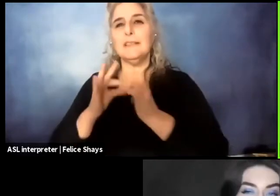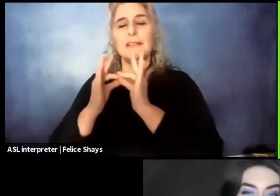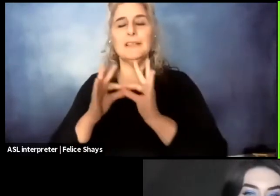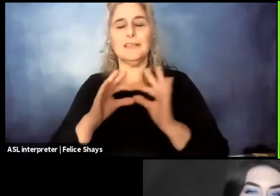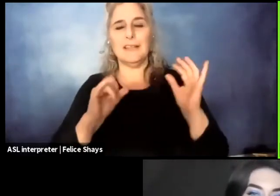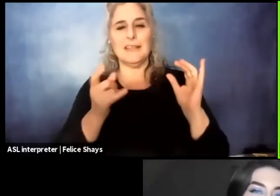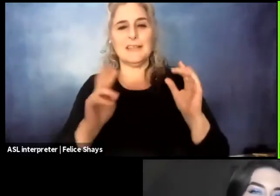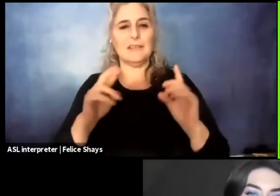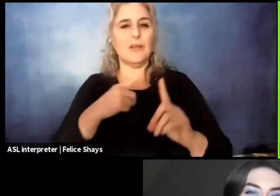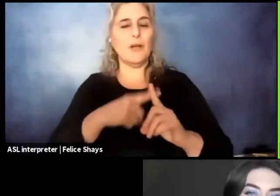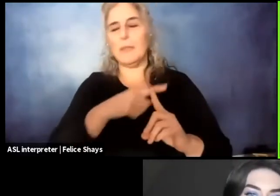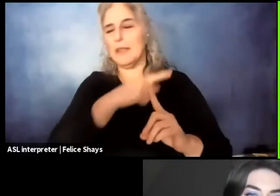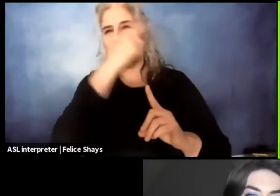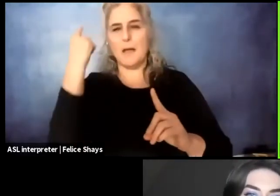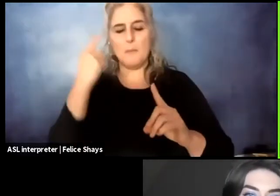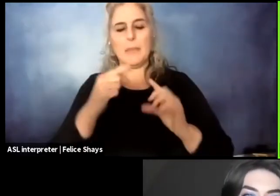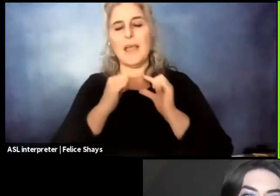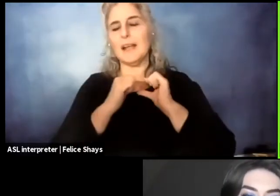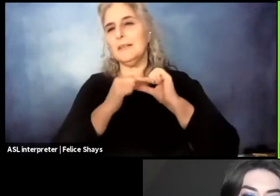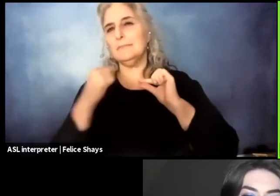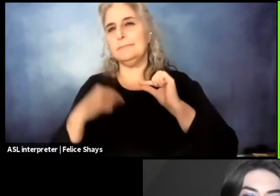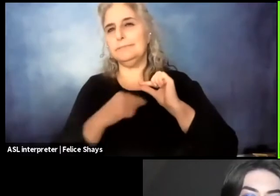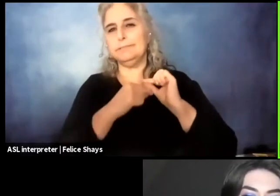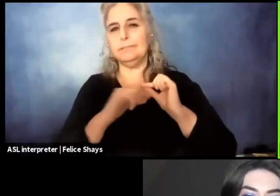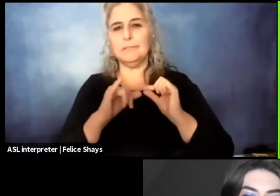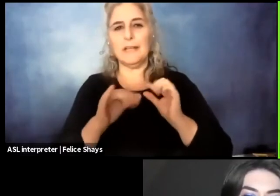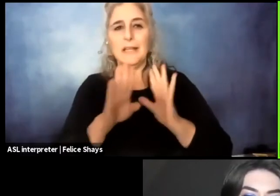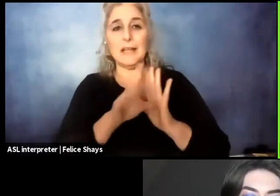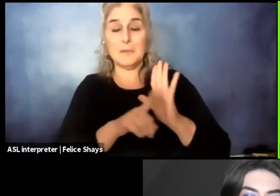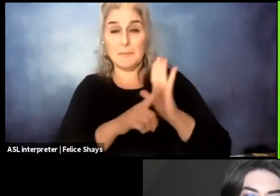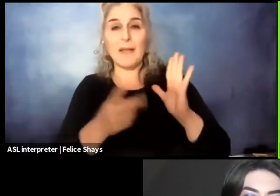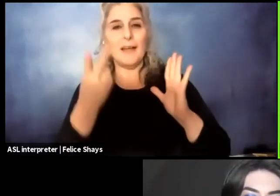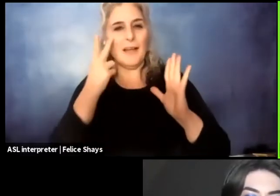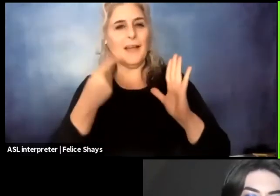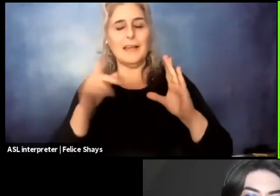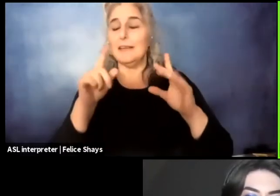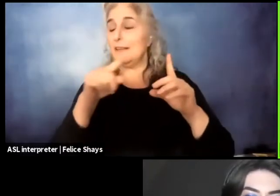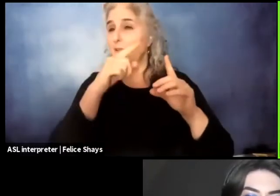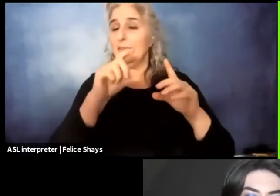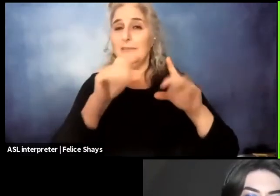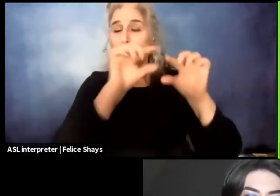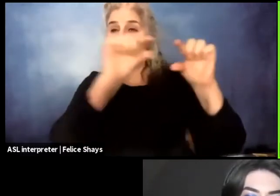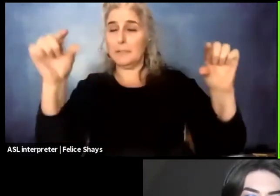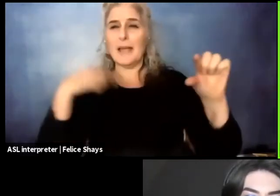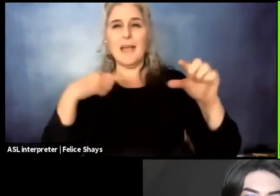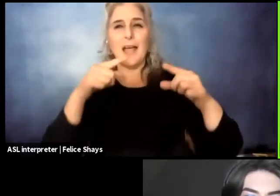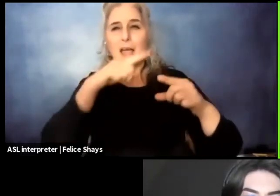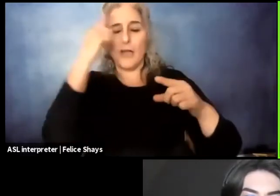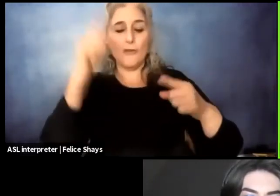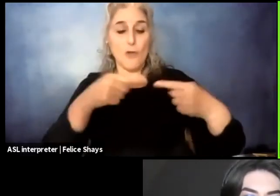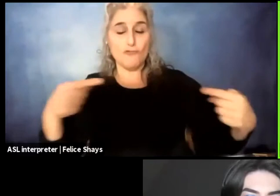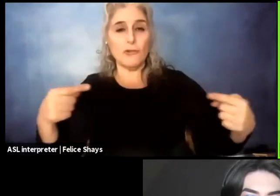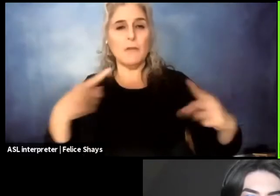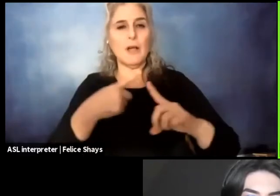carabiner. In the backdrop exists a silver bar where black rope, breast